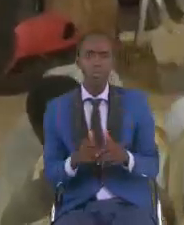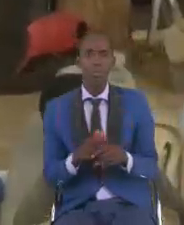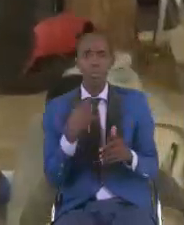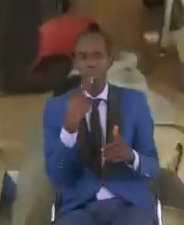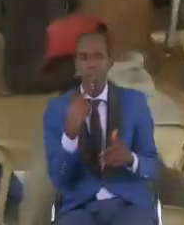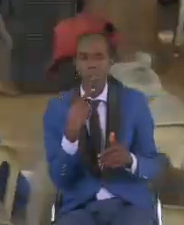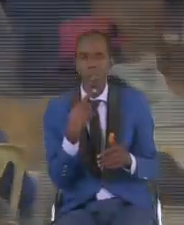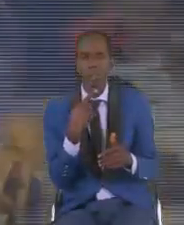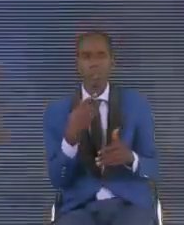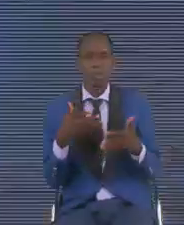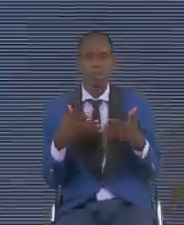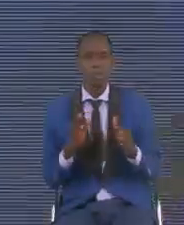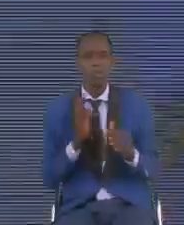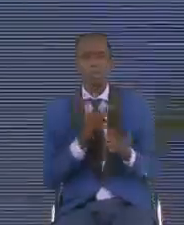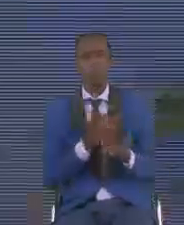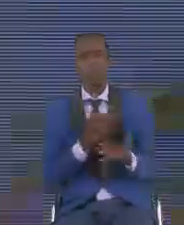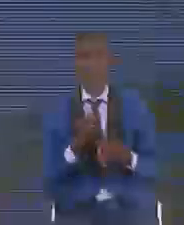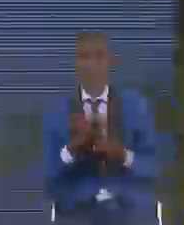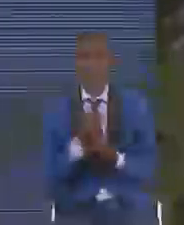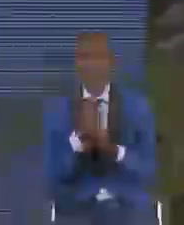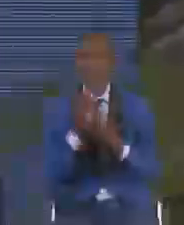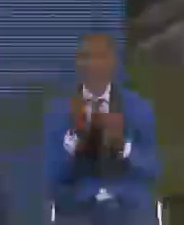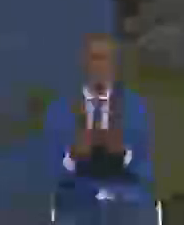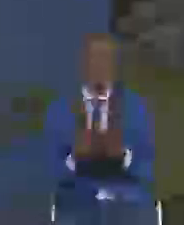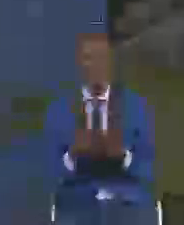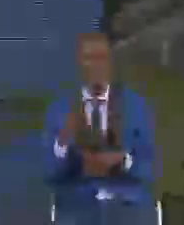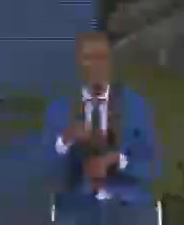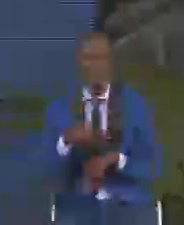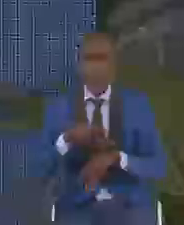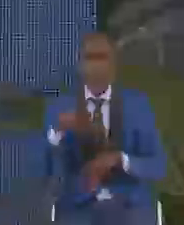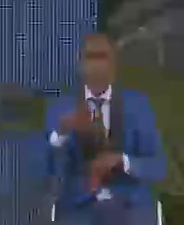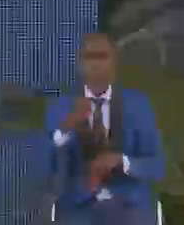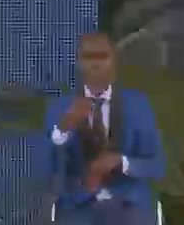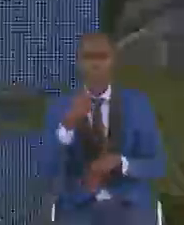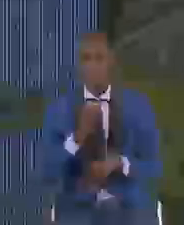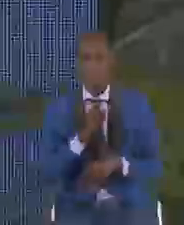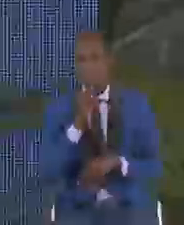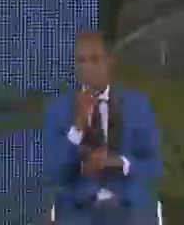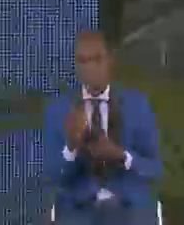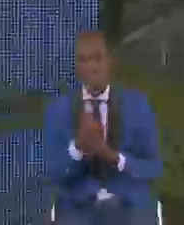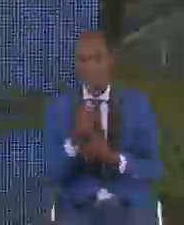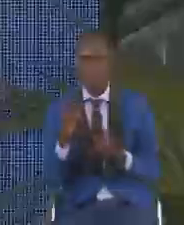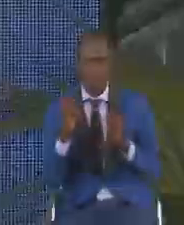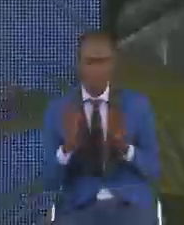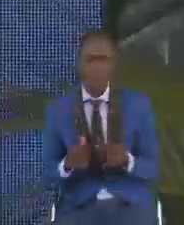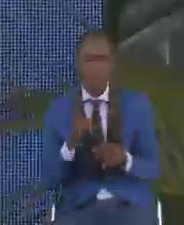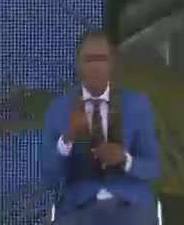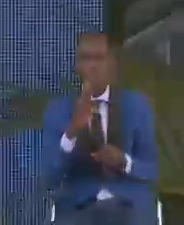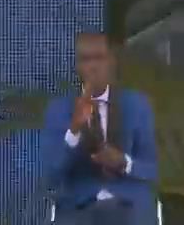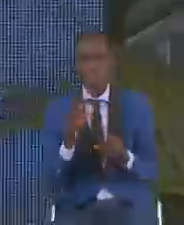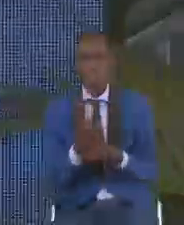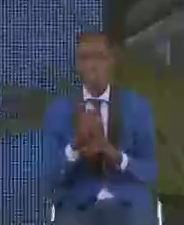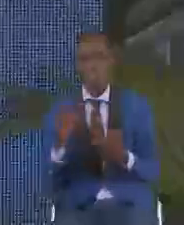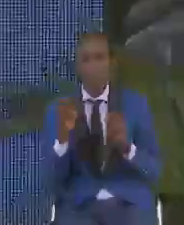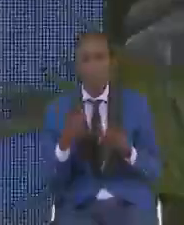us hold fast. Paul says, I'm holding fast. You hold fast. Tell my